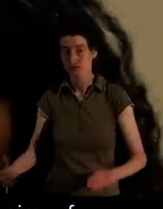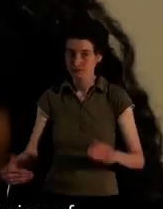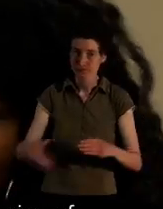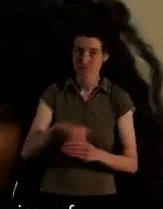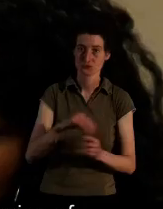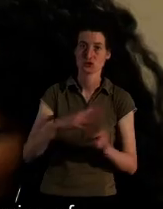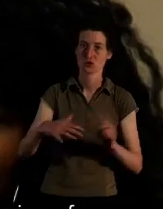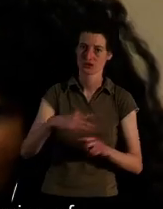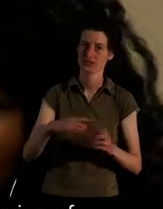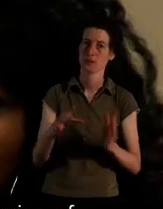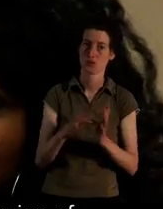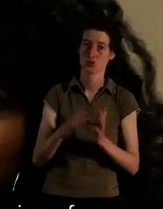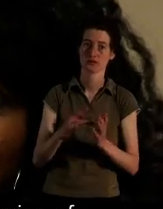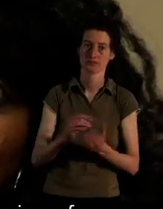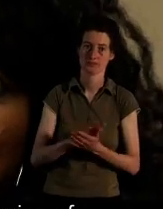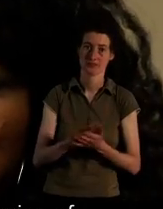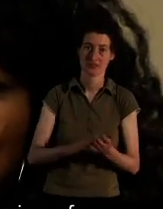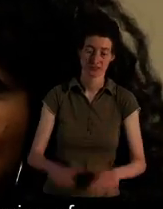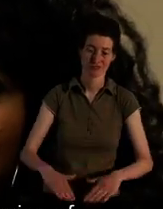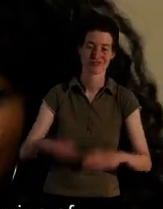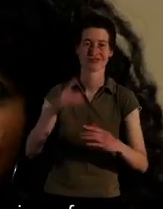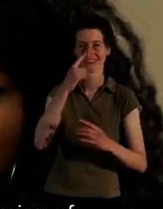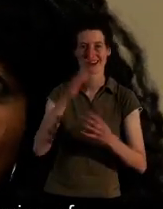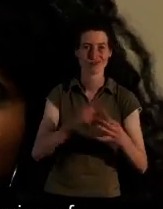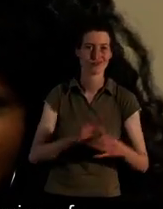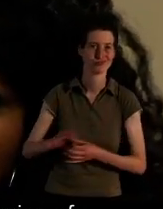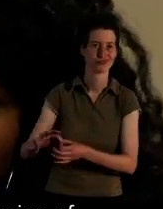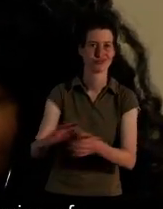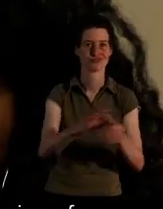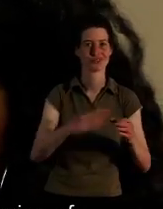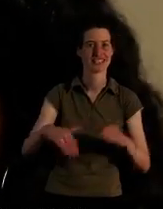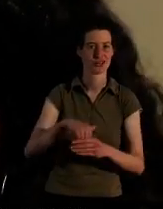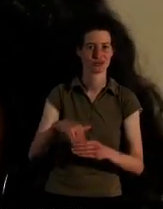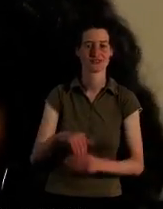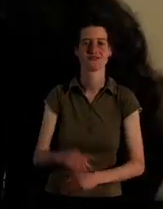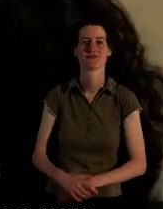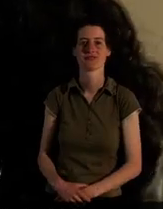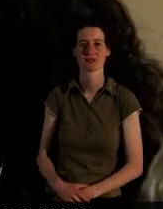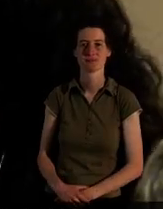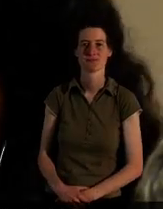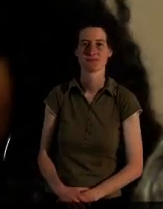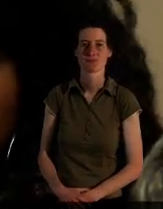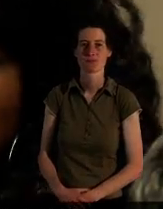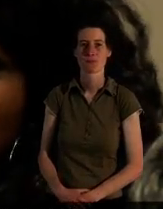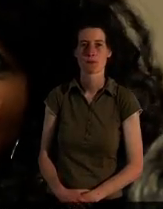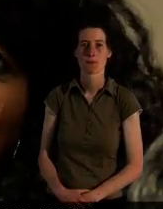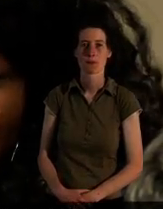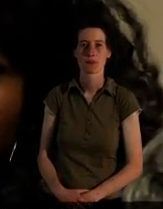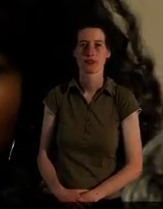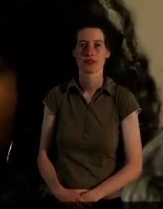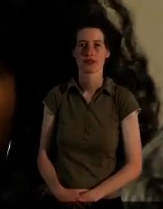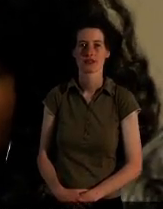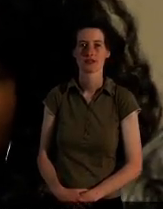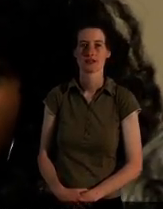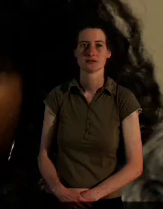the educational system. And I feel the inclusion of young people from a very young age is really important, in order so